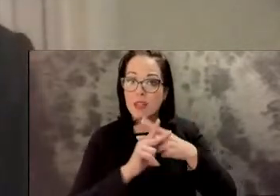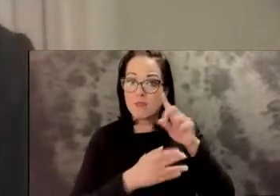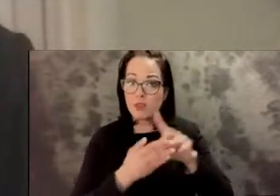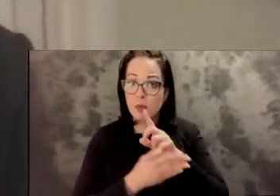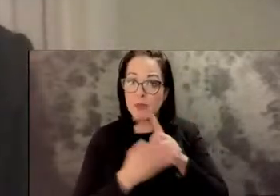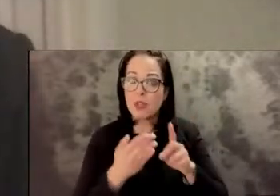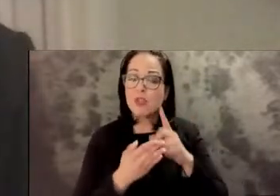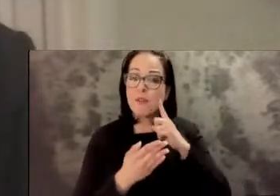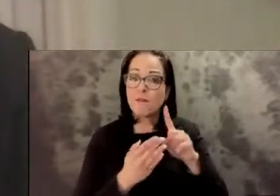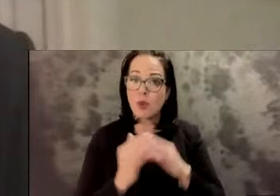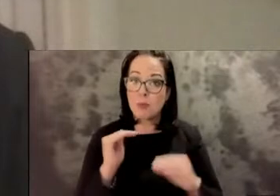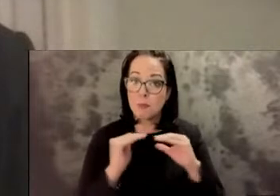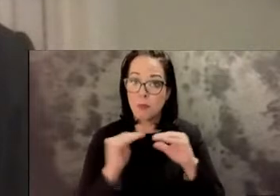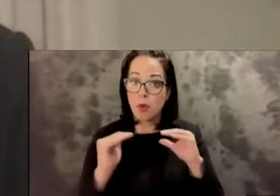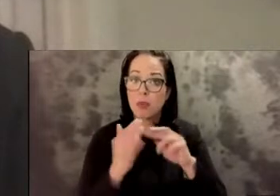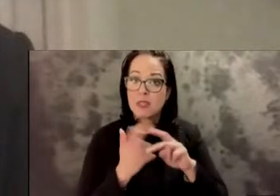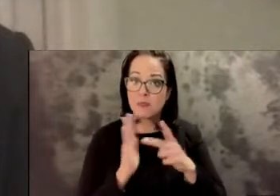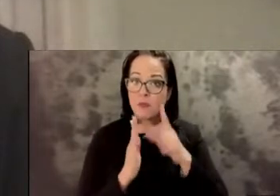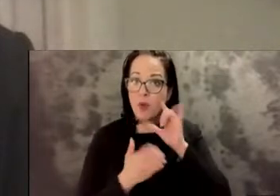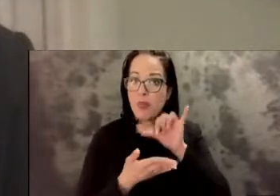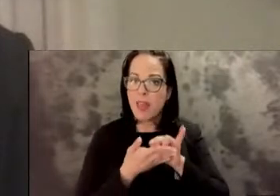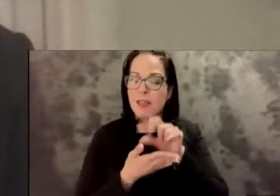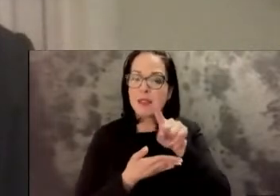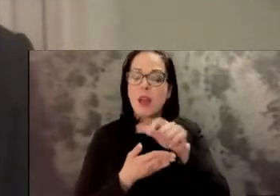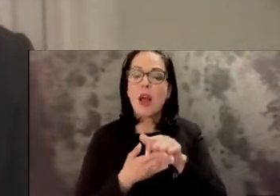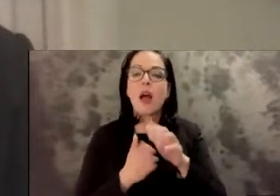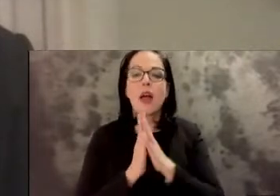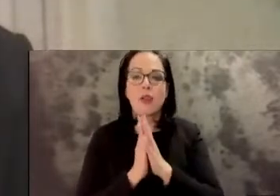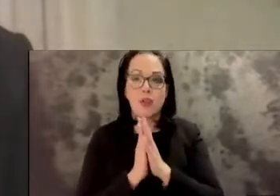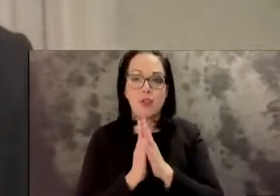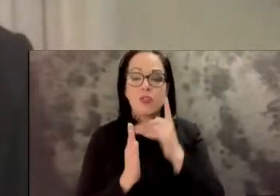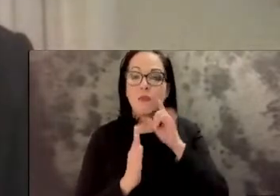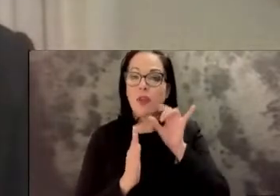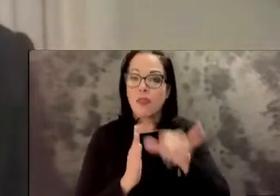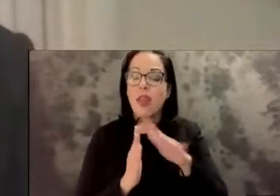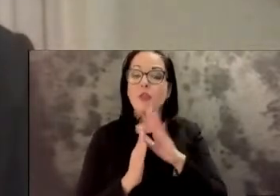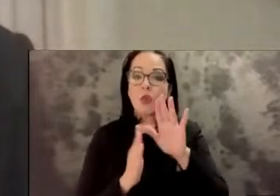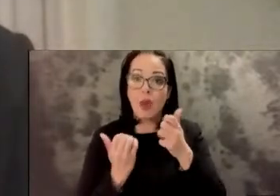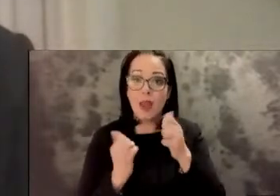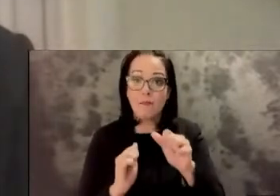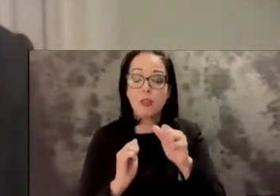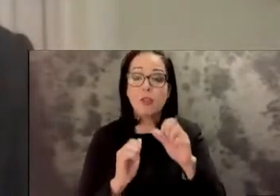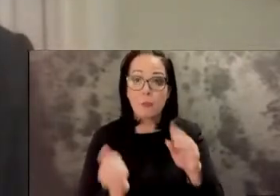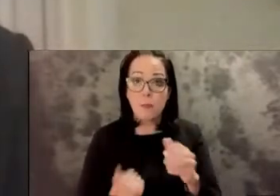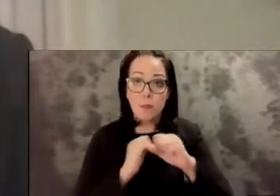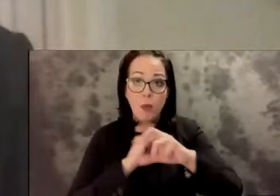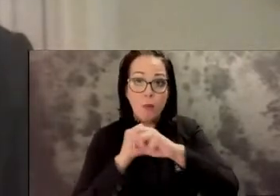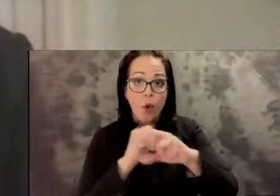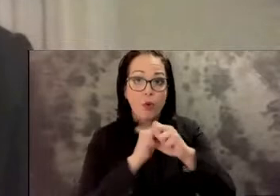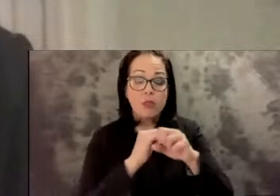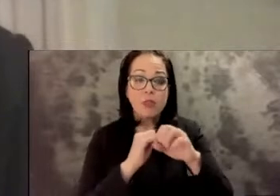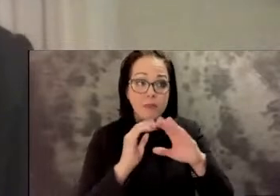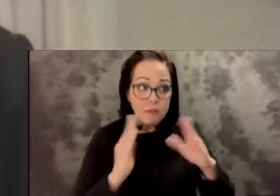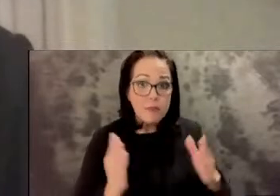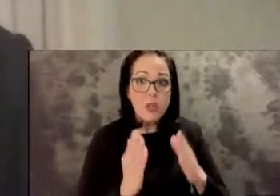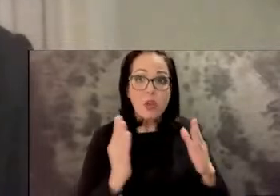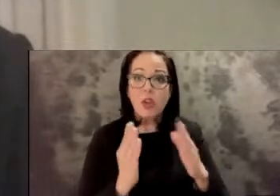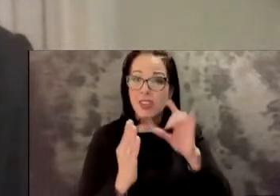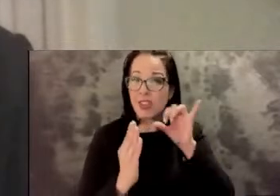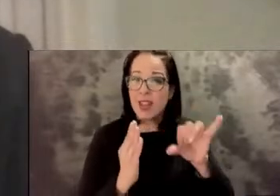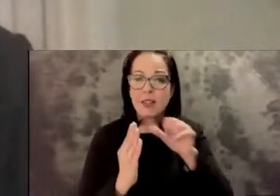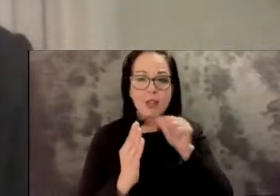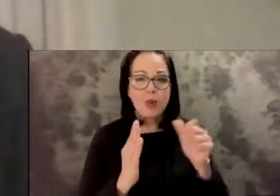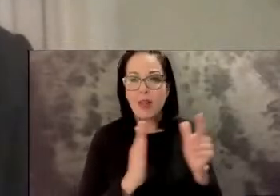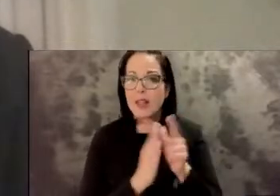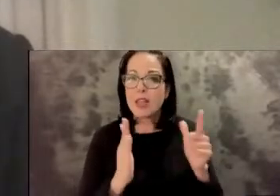purpose of equity. I urge the task force to ensure that your efforts to promote equity do not encourage or enable illegal discrimination, and